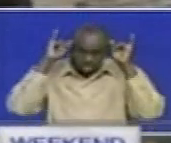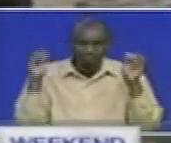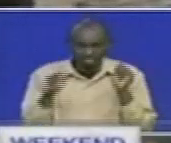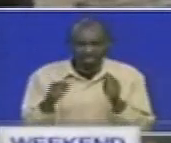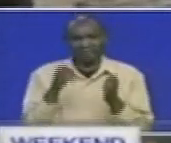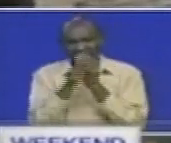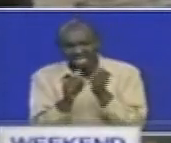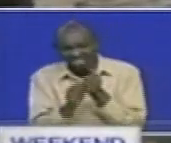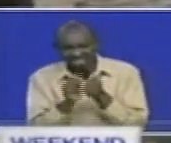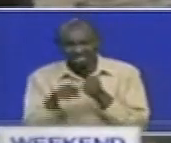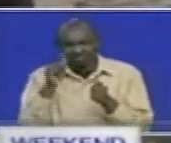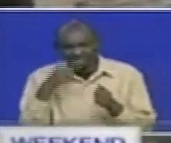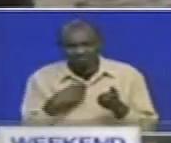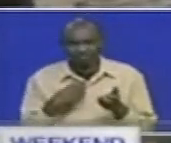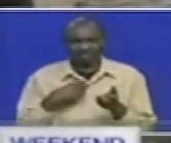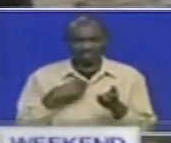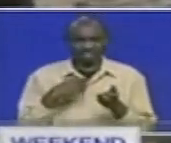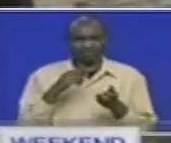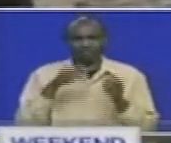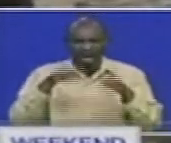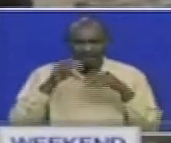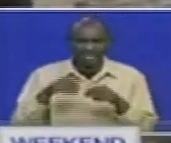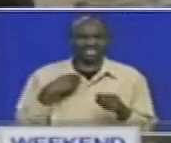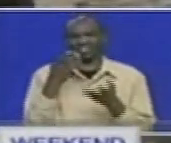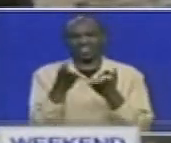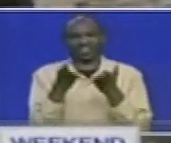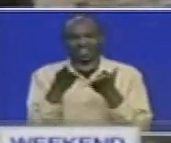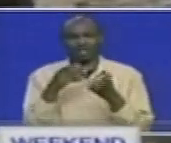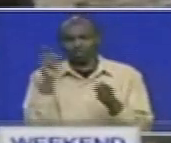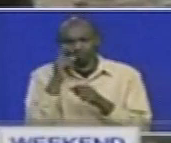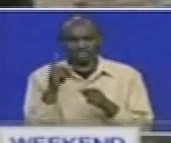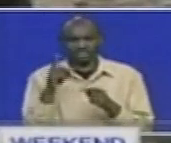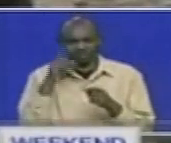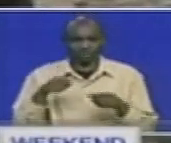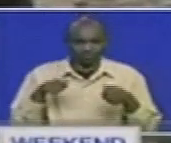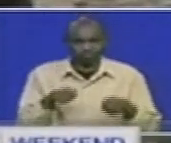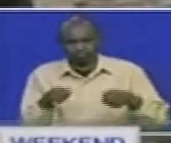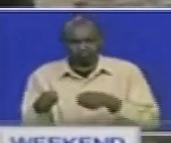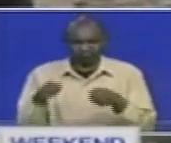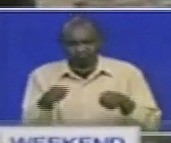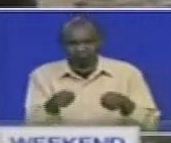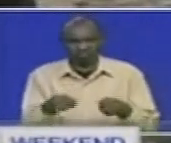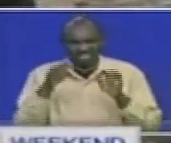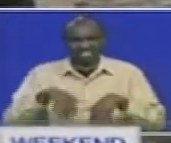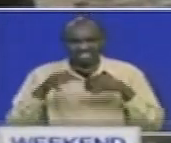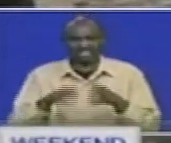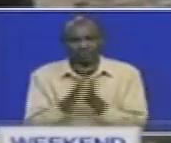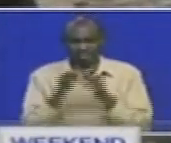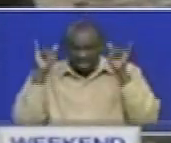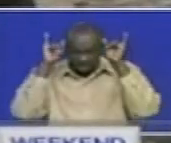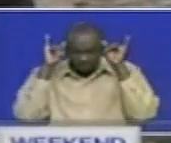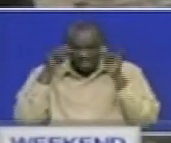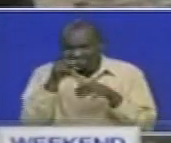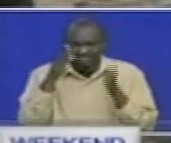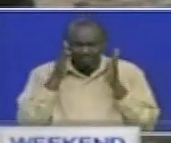maze took down my cof the coffee the family coffee for Milling using C C pulled cats I'm just that